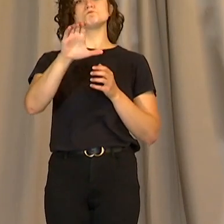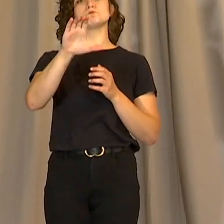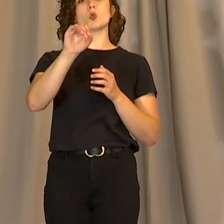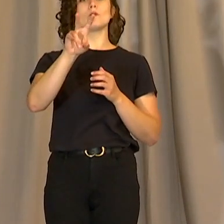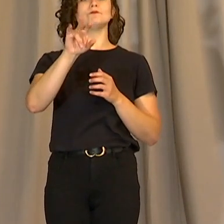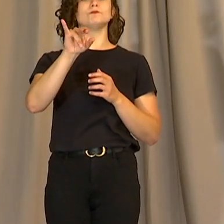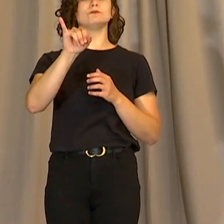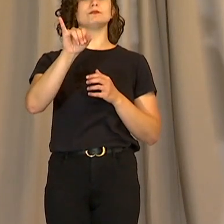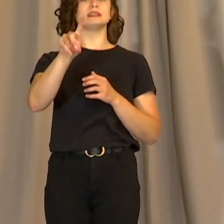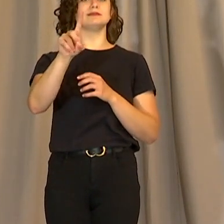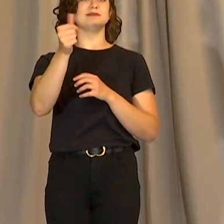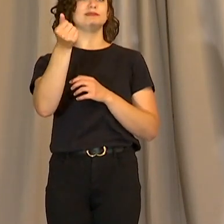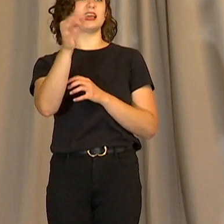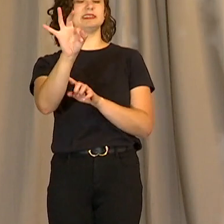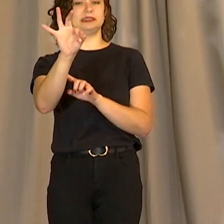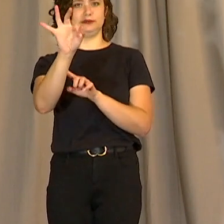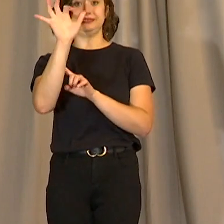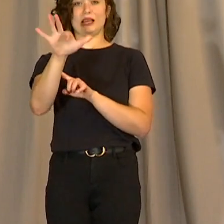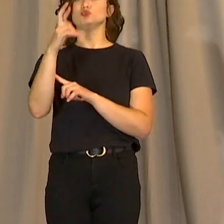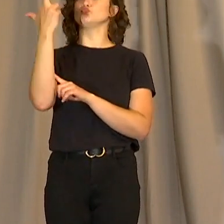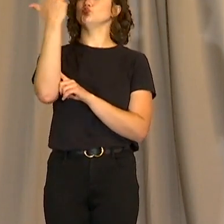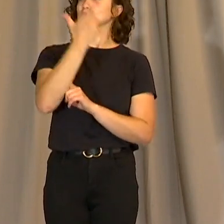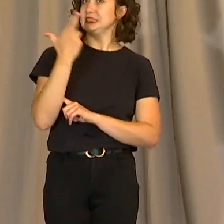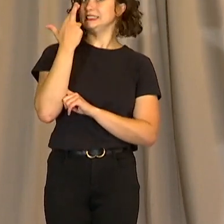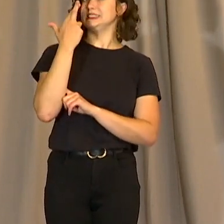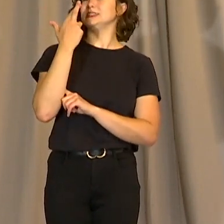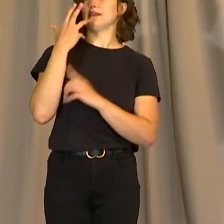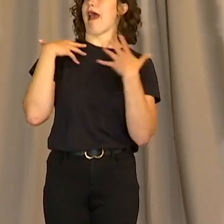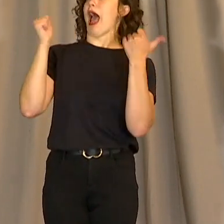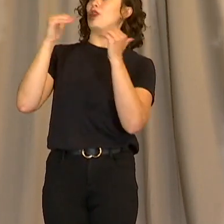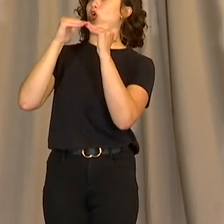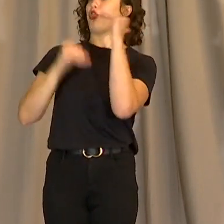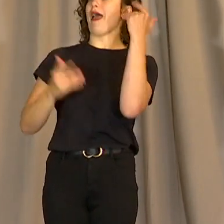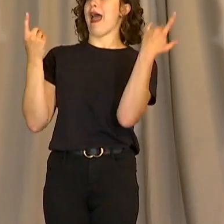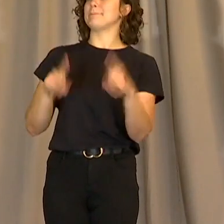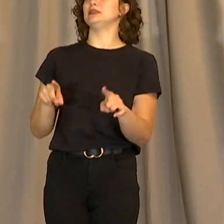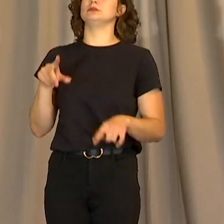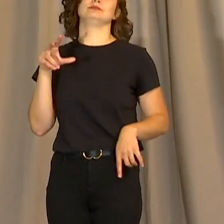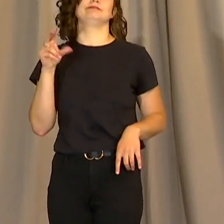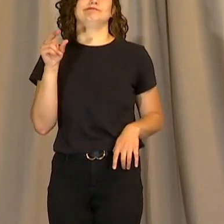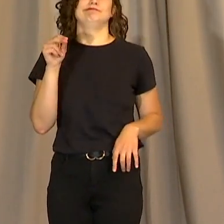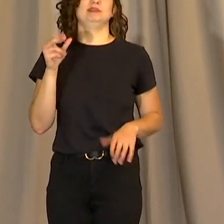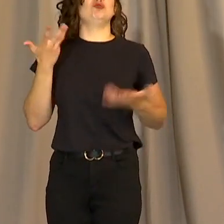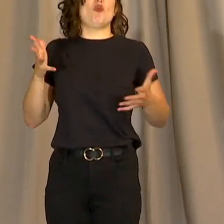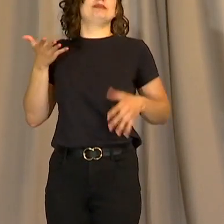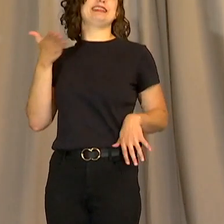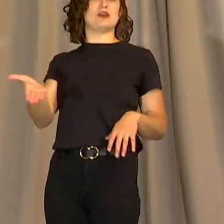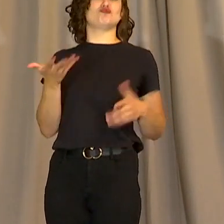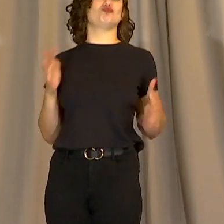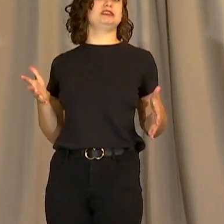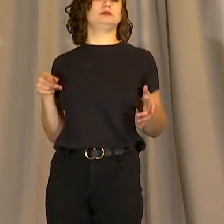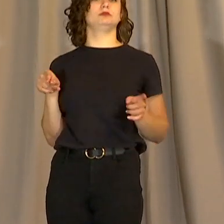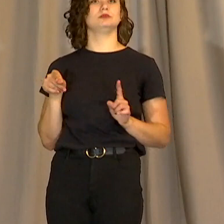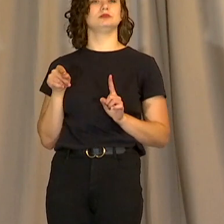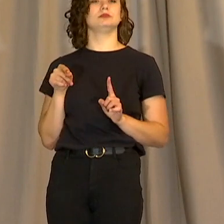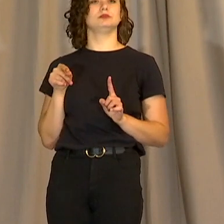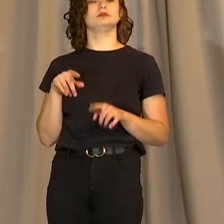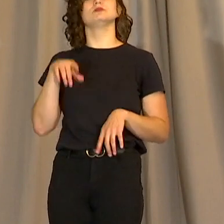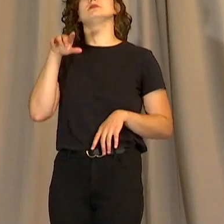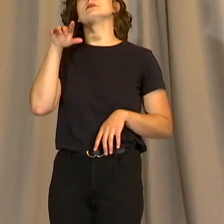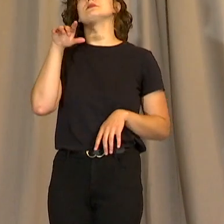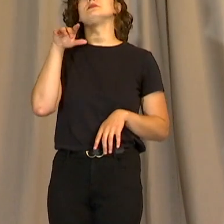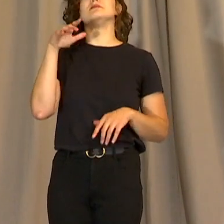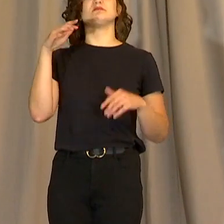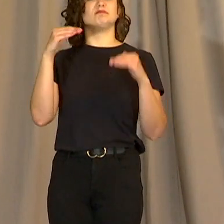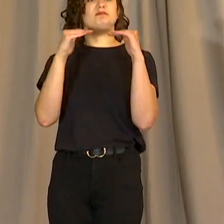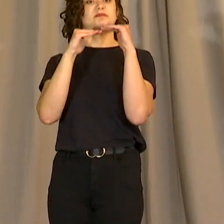the reason for health disparity. It just highlighted already what was there, right? That we already have these disparities in